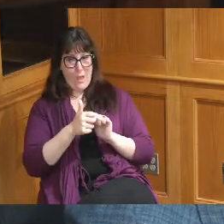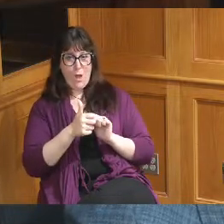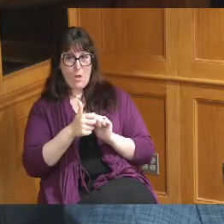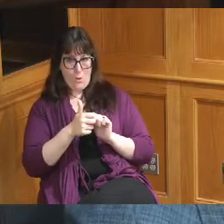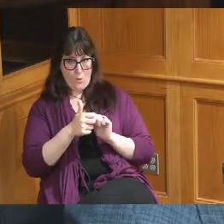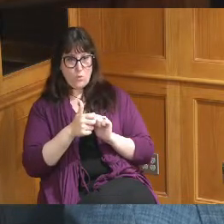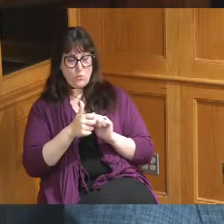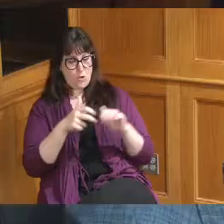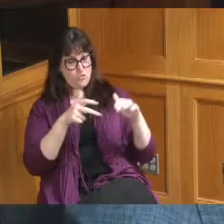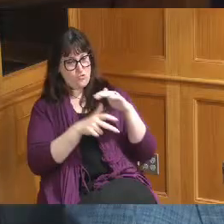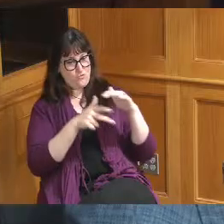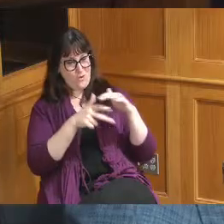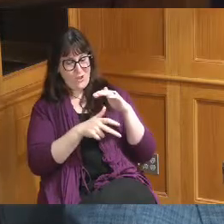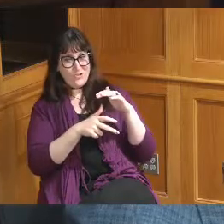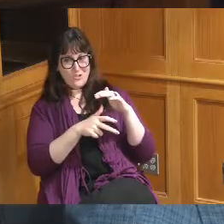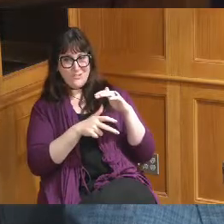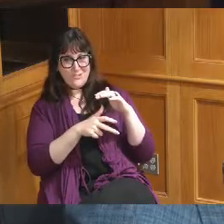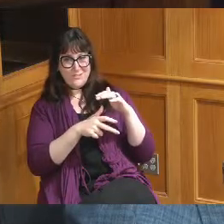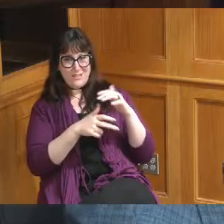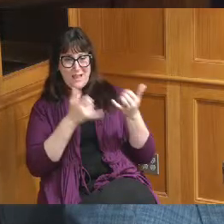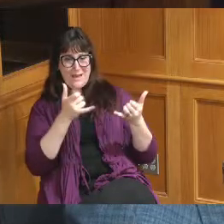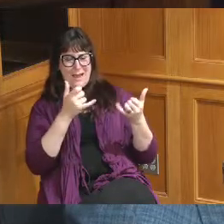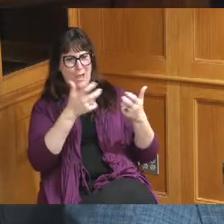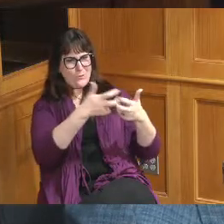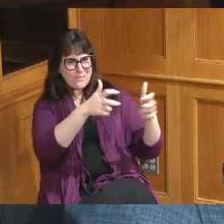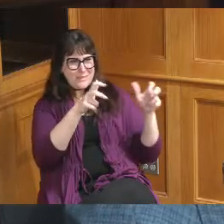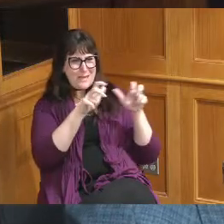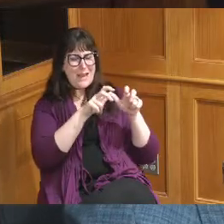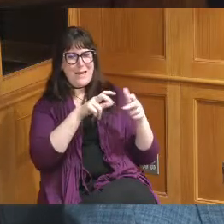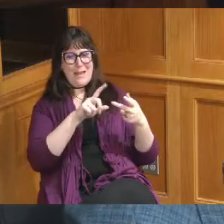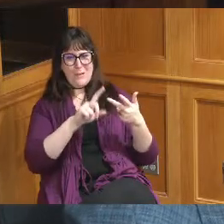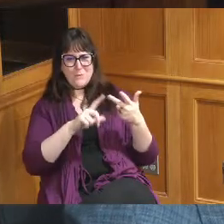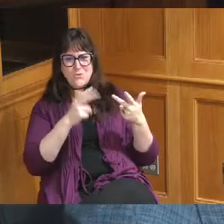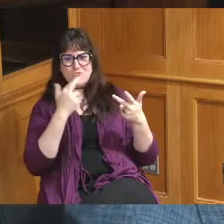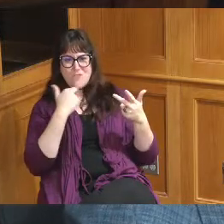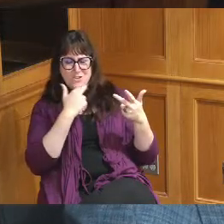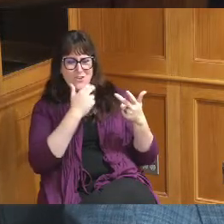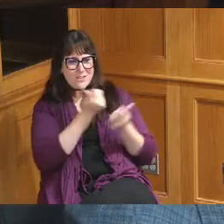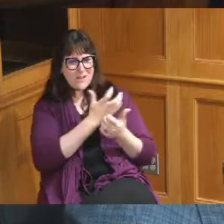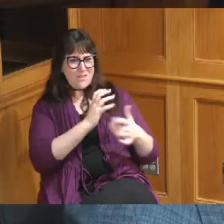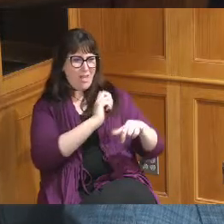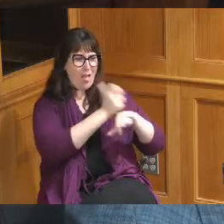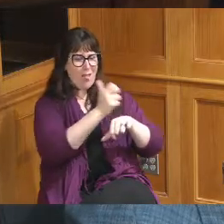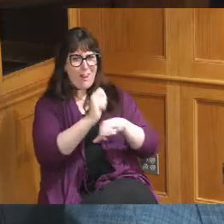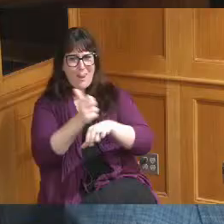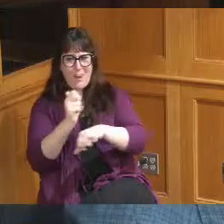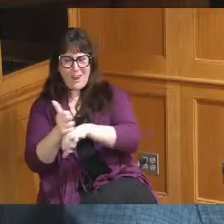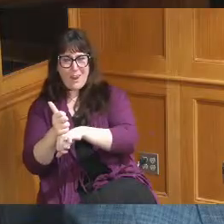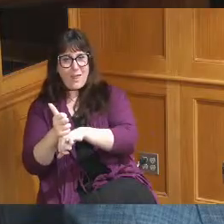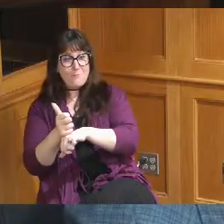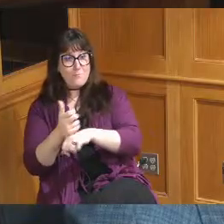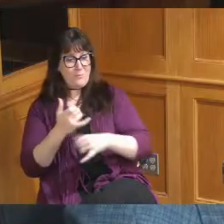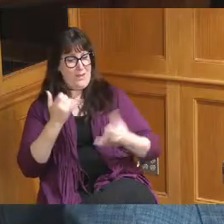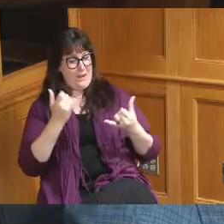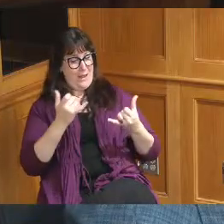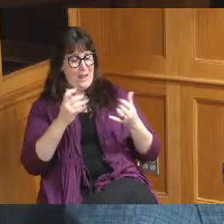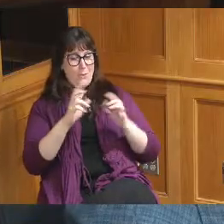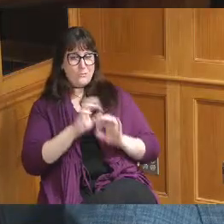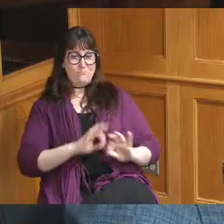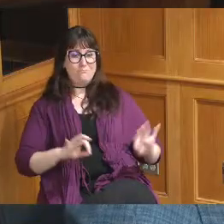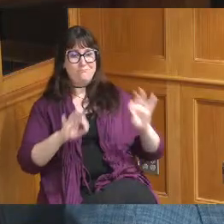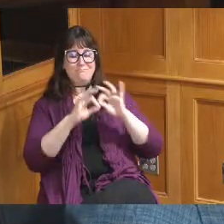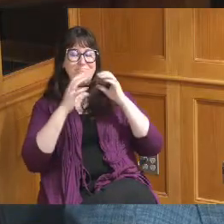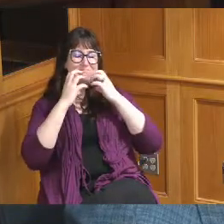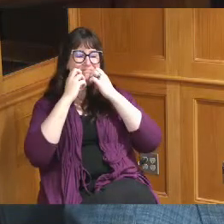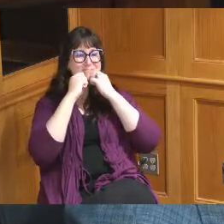the floodplain, and now we have stadiums and restaurants and those kind of things. So it's now one of the most